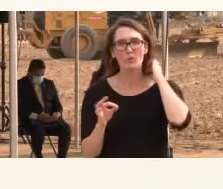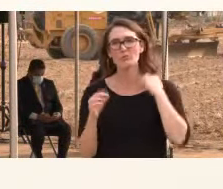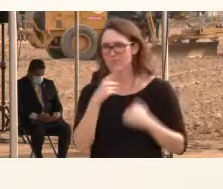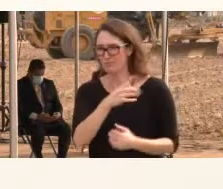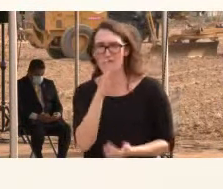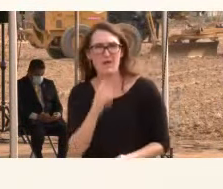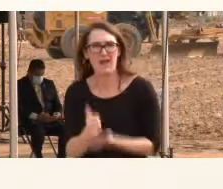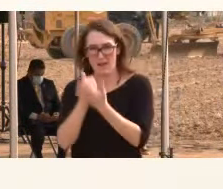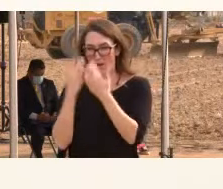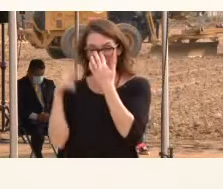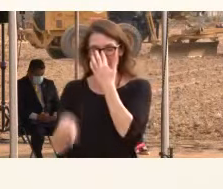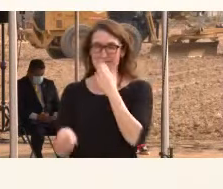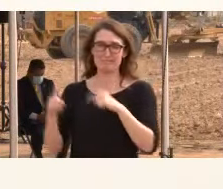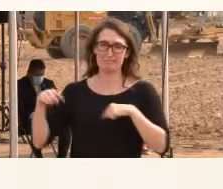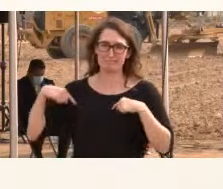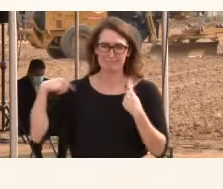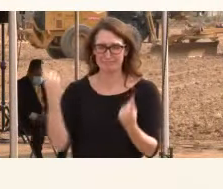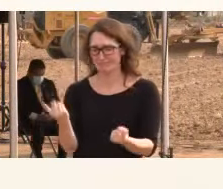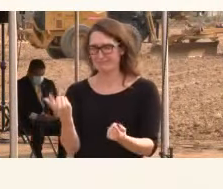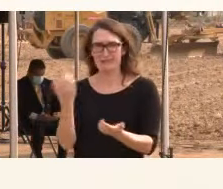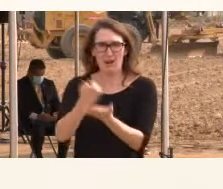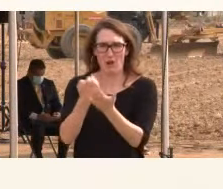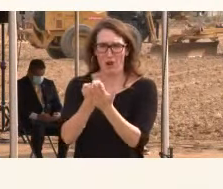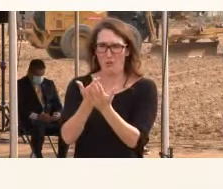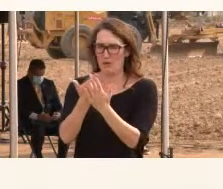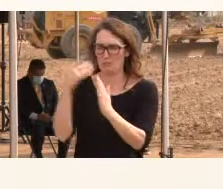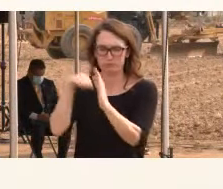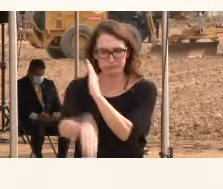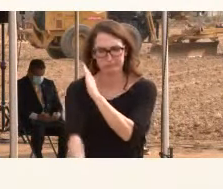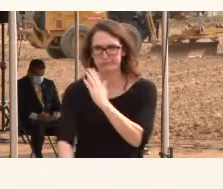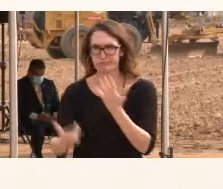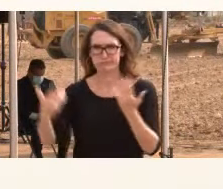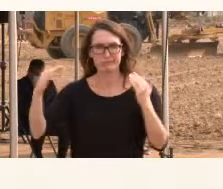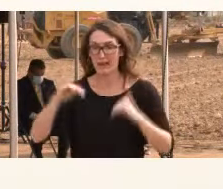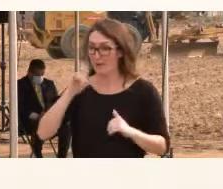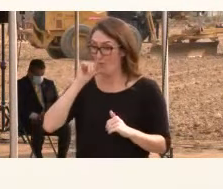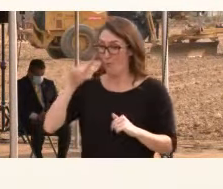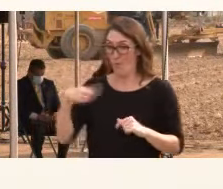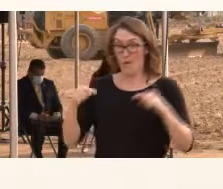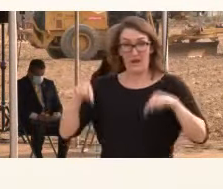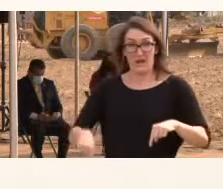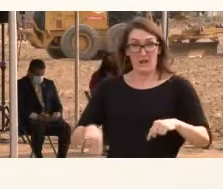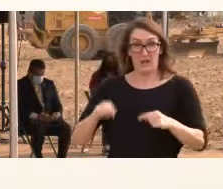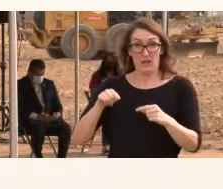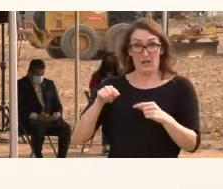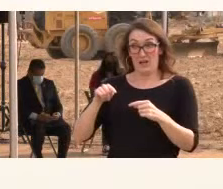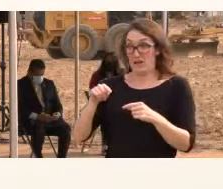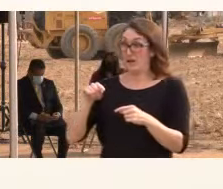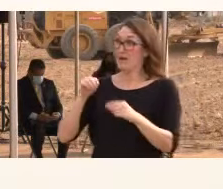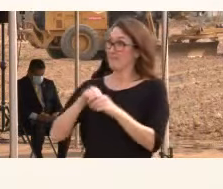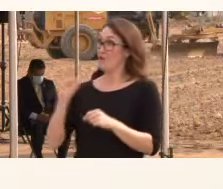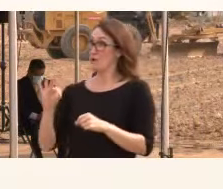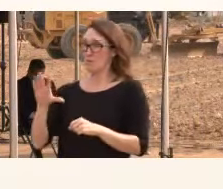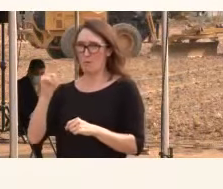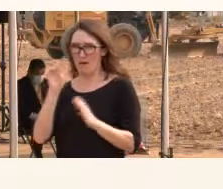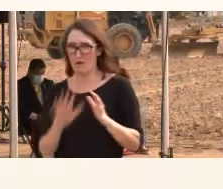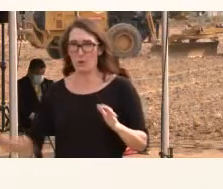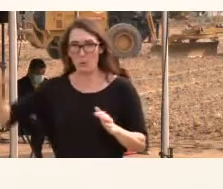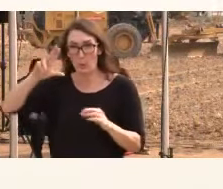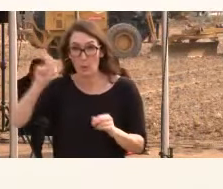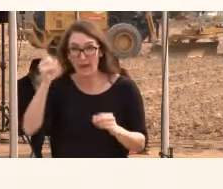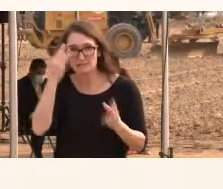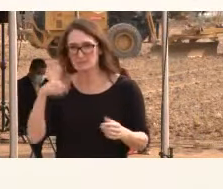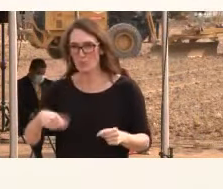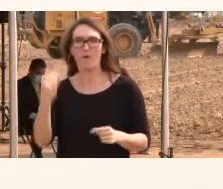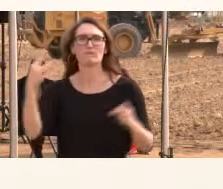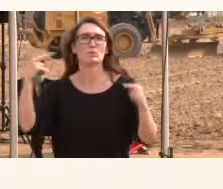of the most economically disadvantaged areas, not just in this community, but in our country. As we celebrate